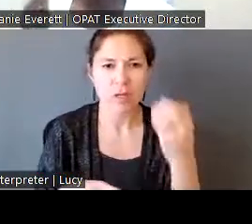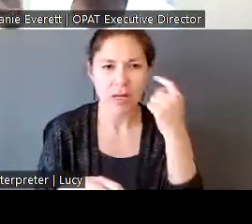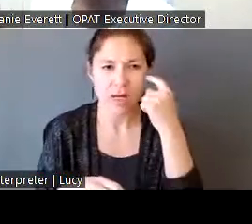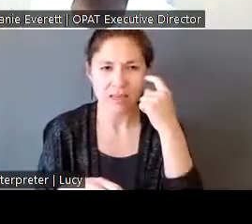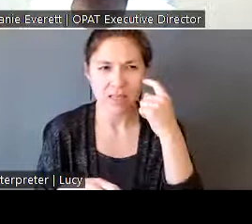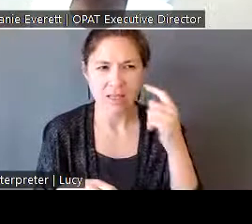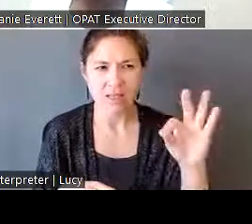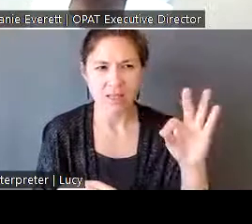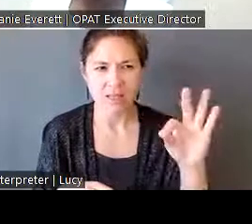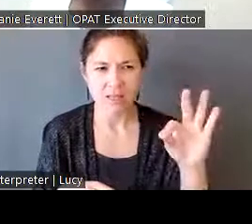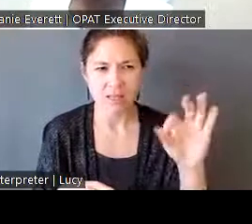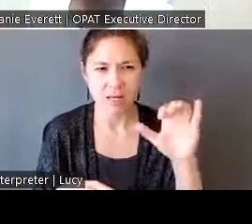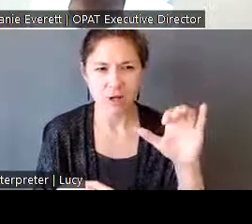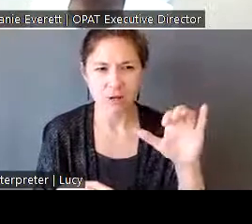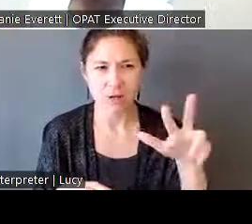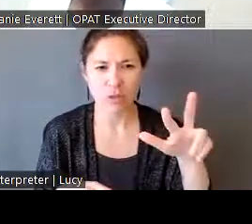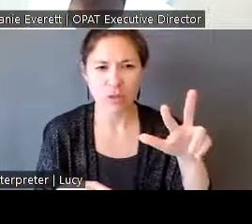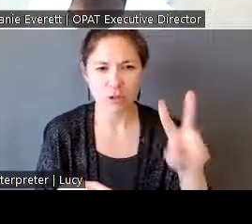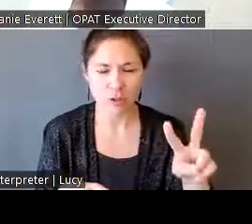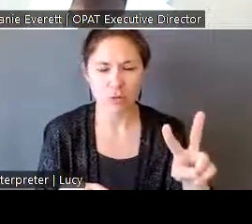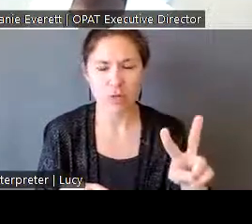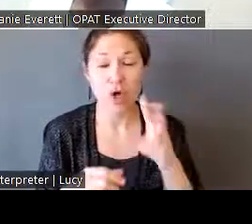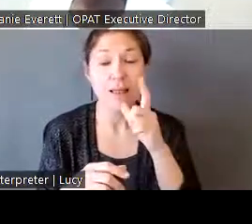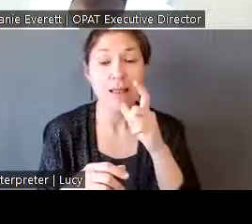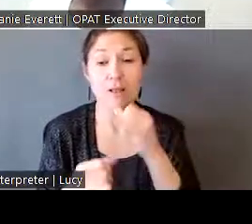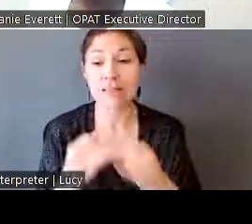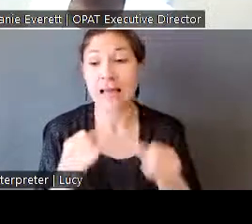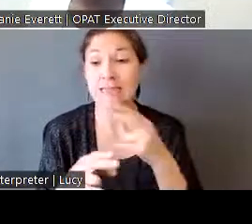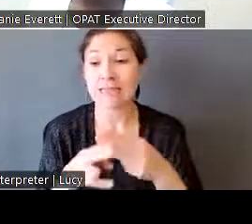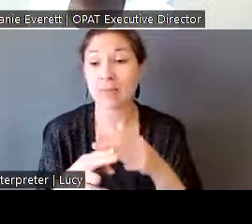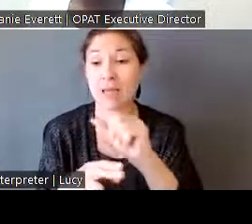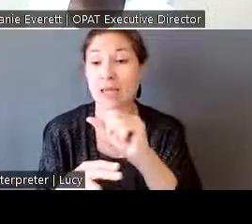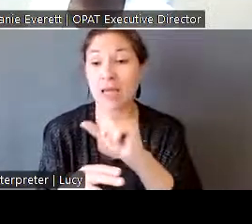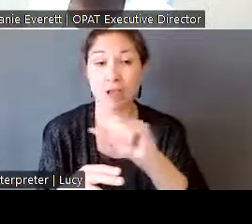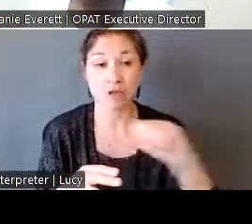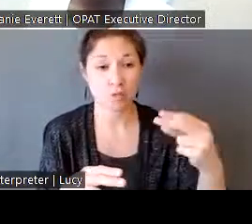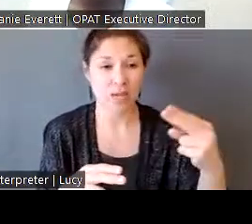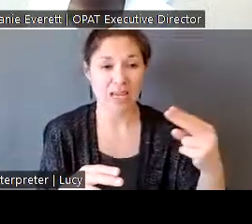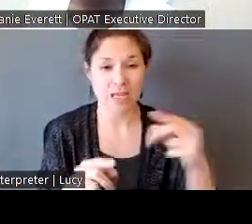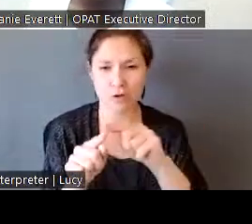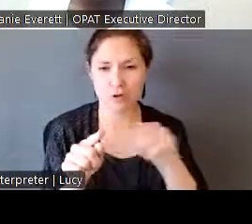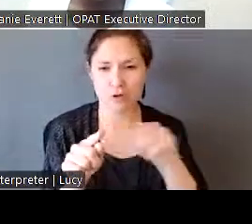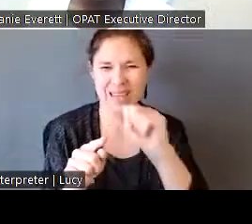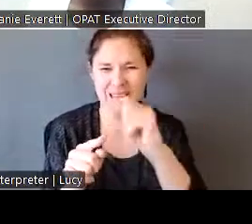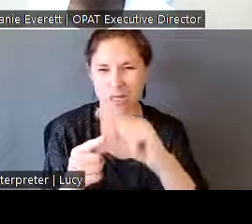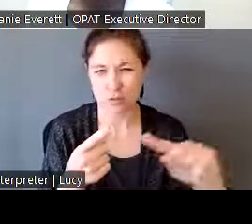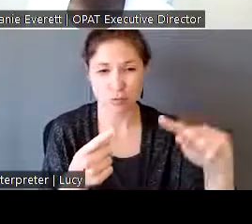932 A through H of Boston police officers that need to go through this process.